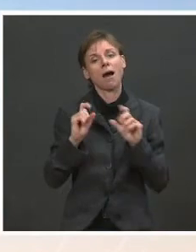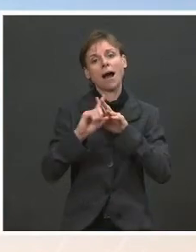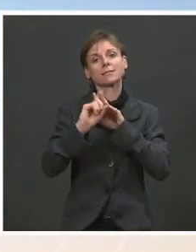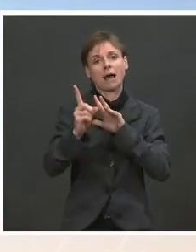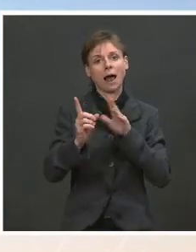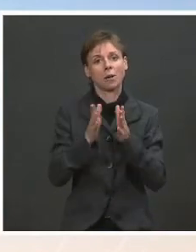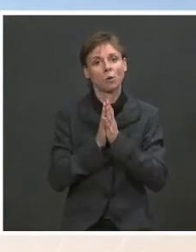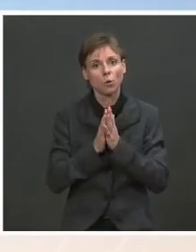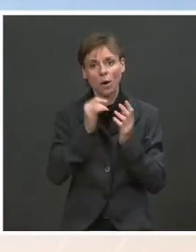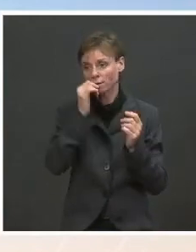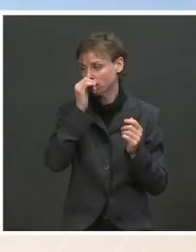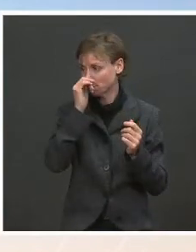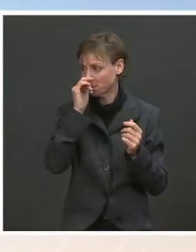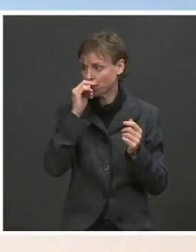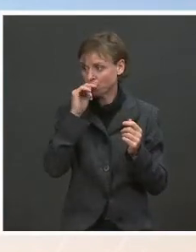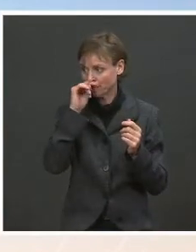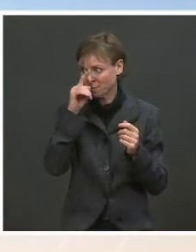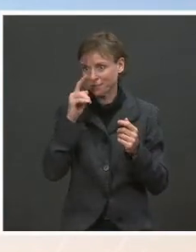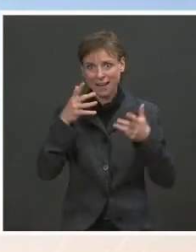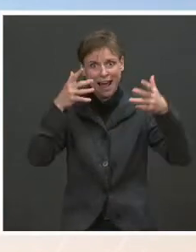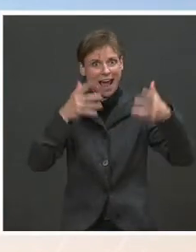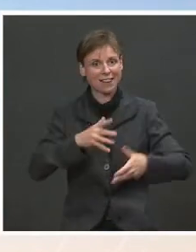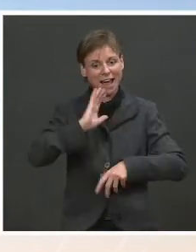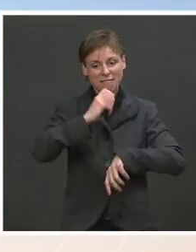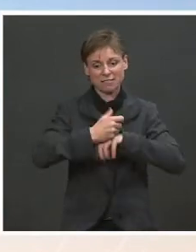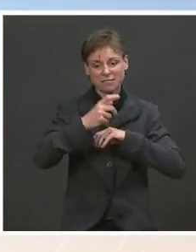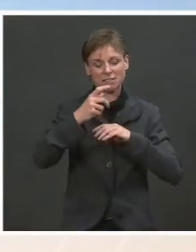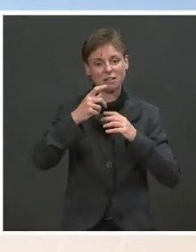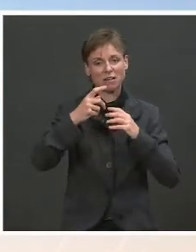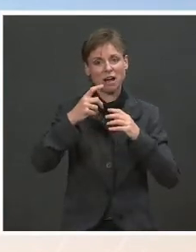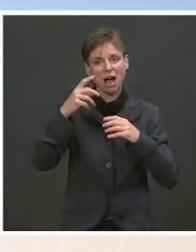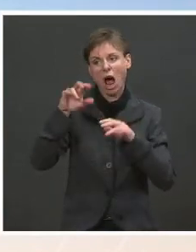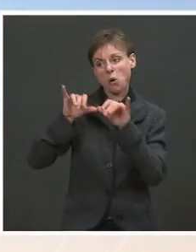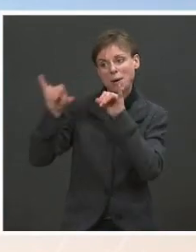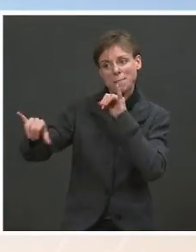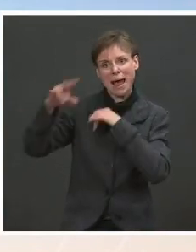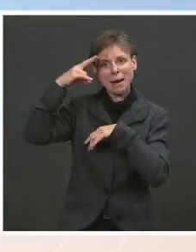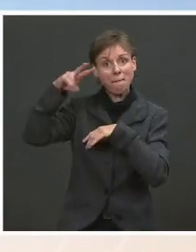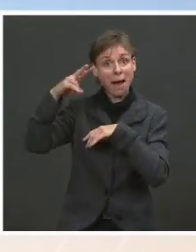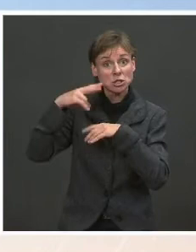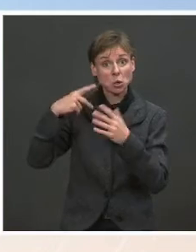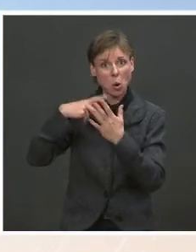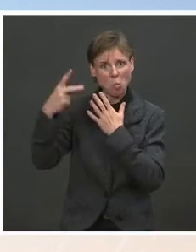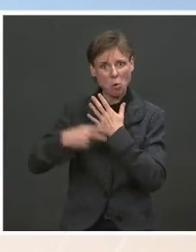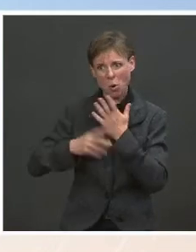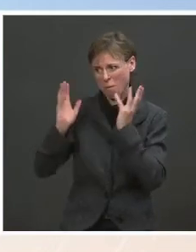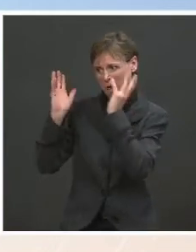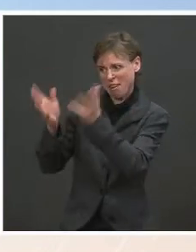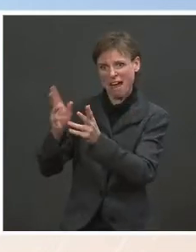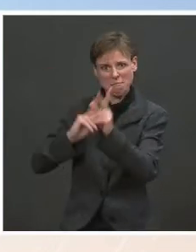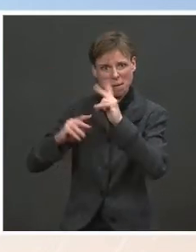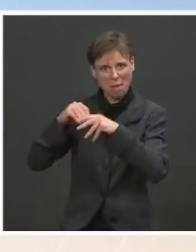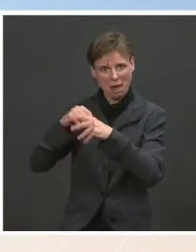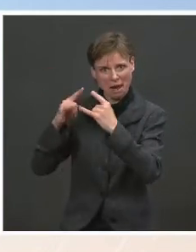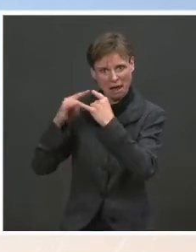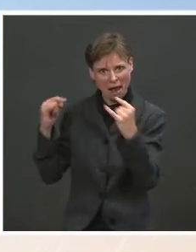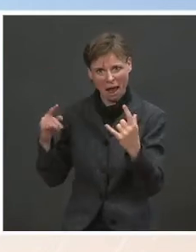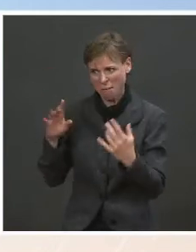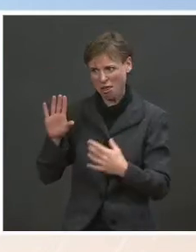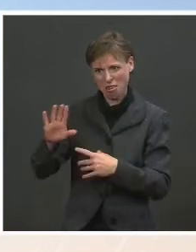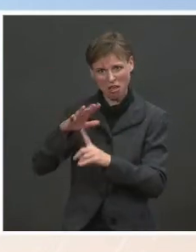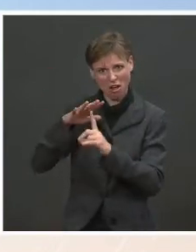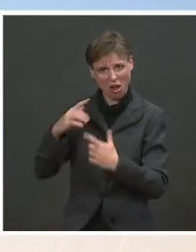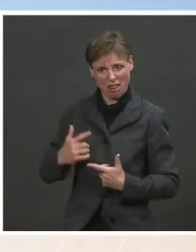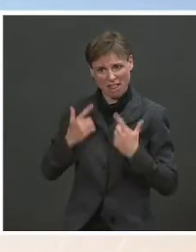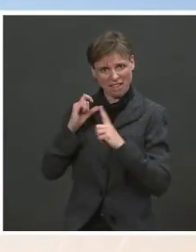Remain in Mexico program, where people were in a camp that was did not have the conditions that we felt. But there are new camps